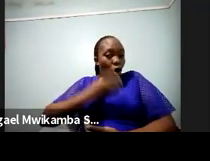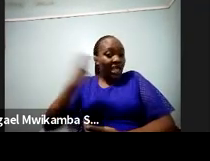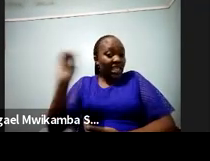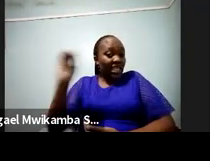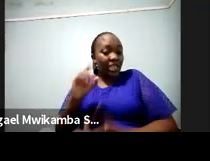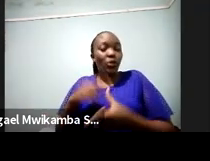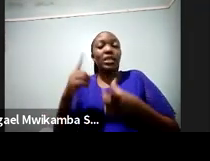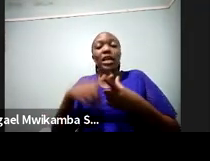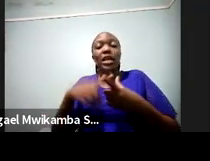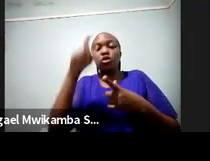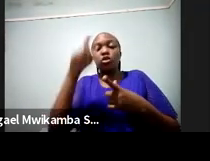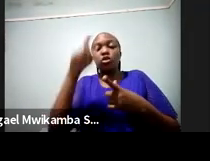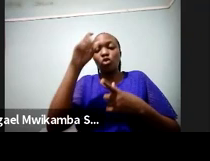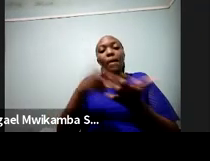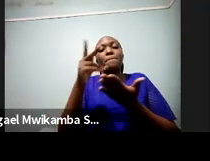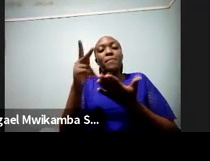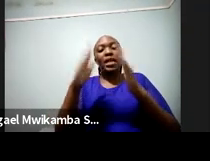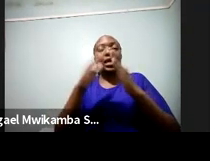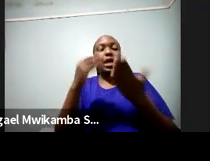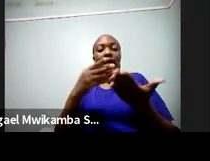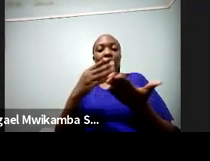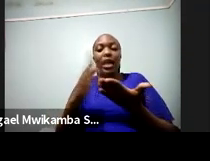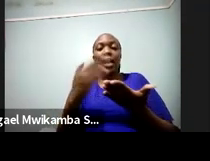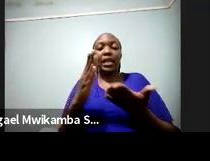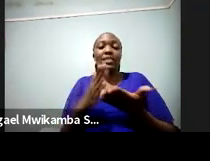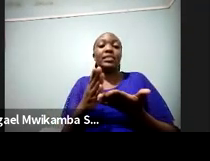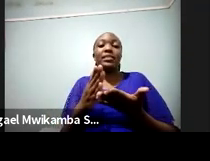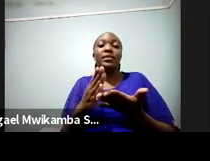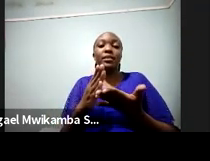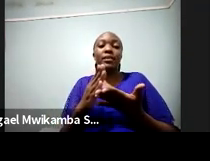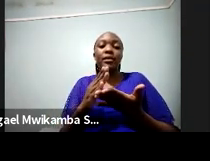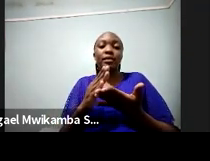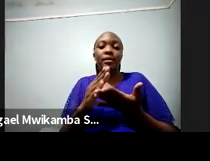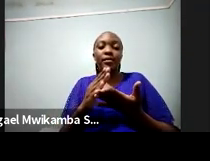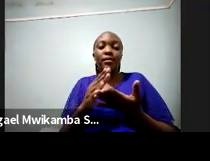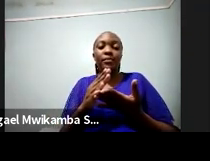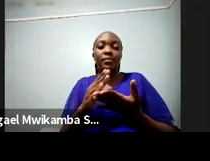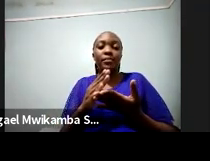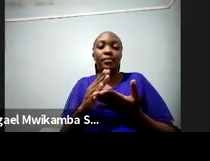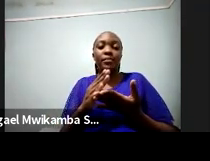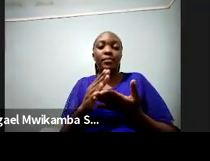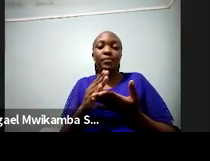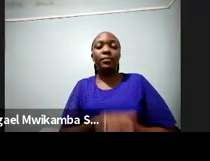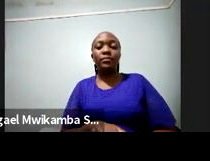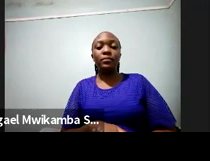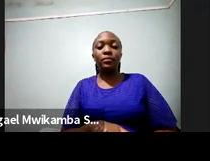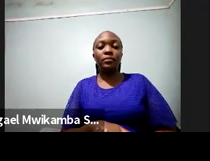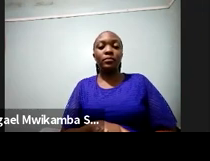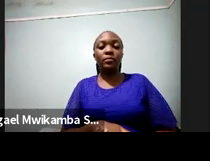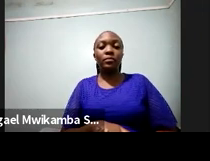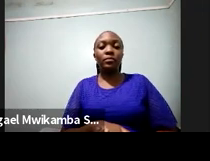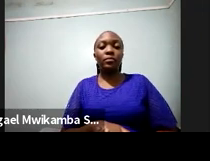rent. No matter how small your cube is, or your home is, or how big it is, if you don't own your home, then rent is going to